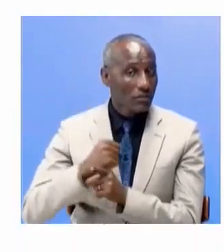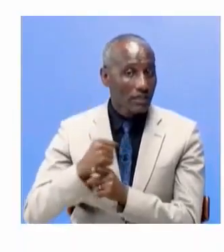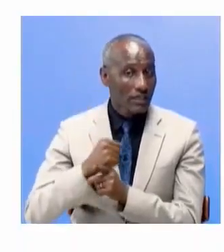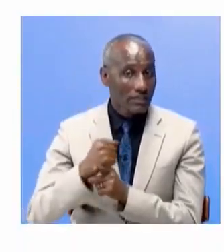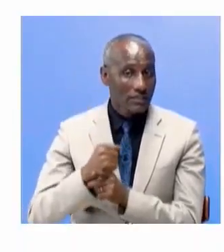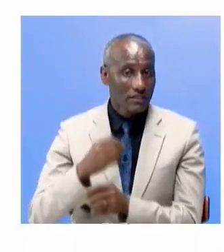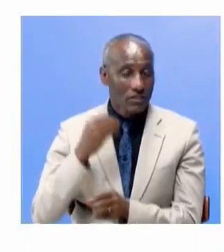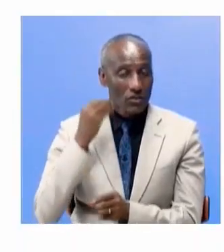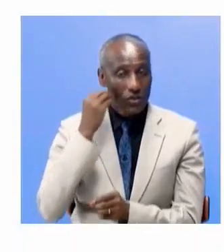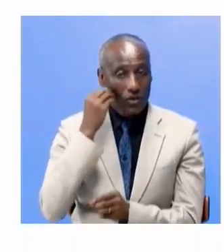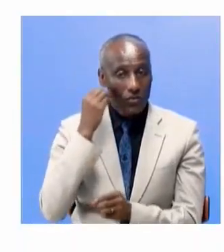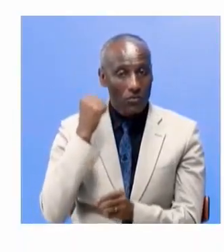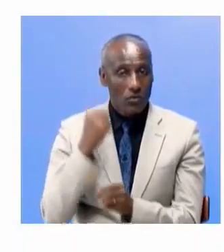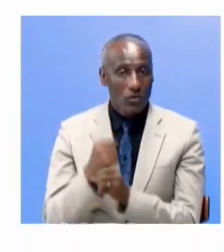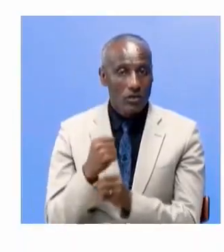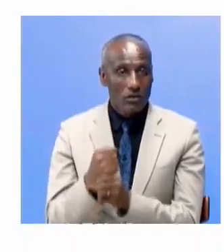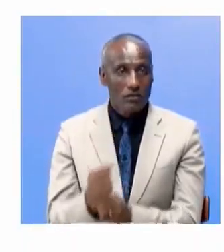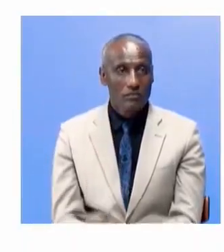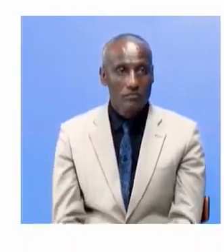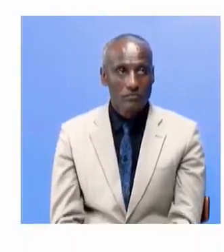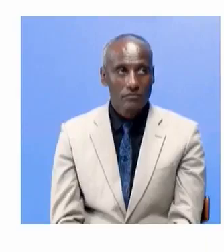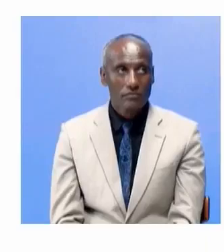Homework.